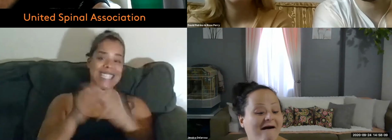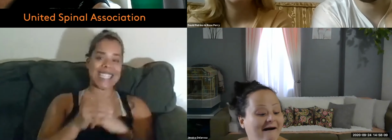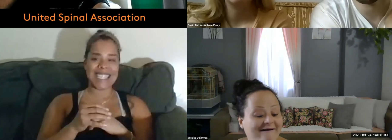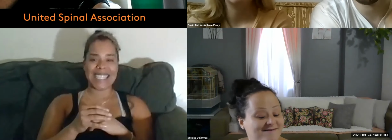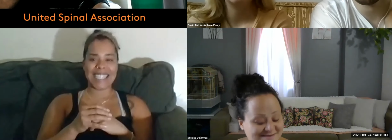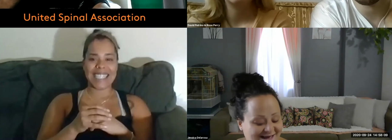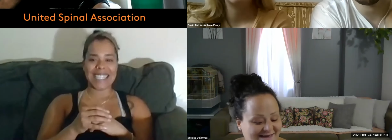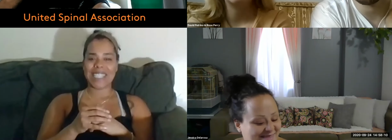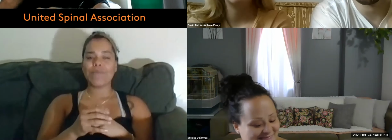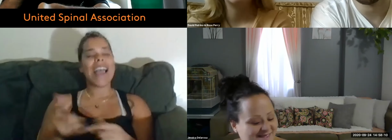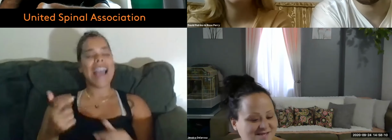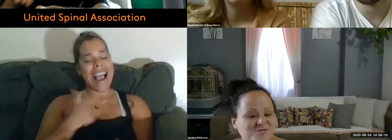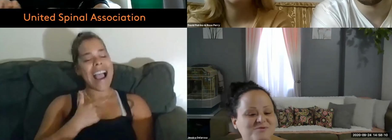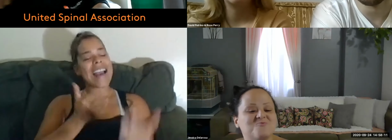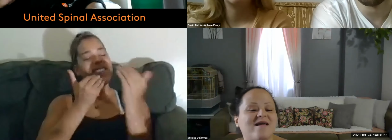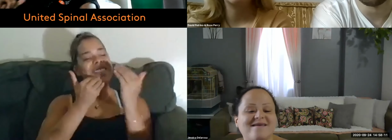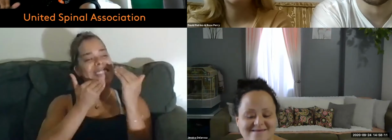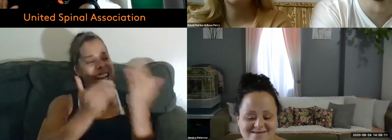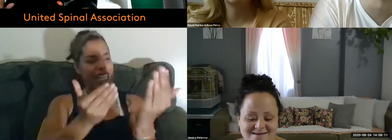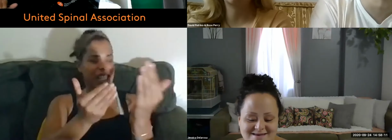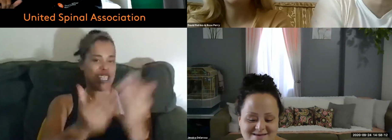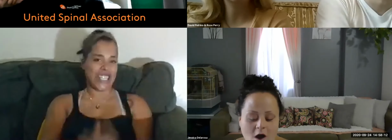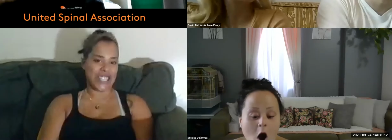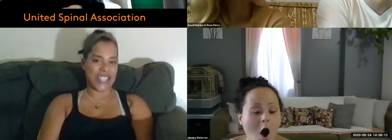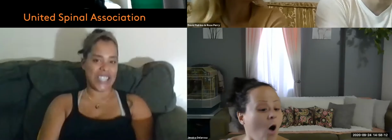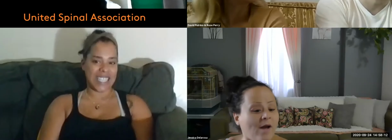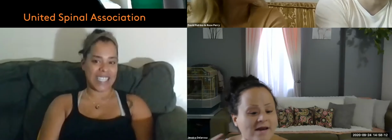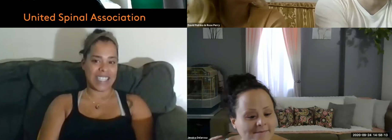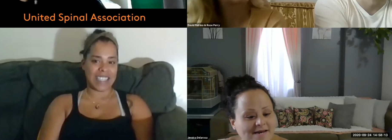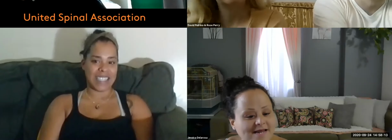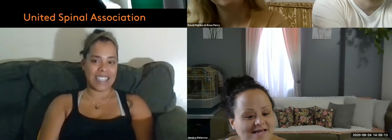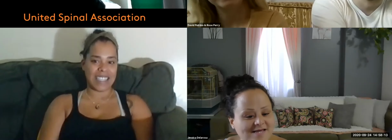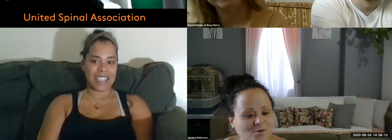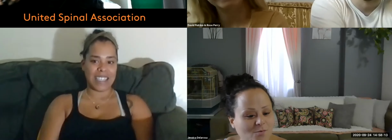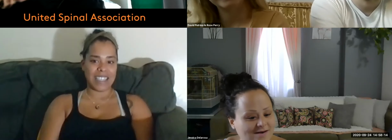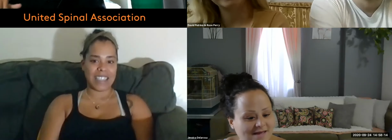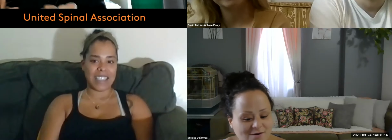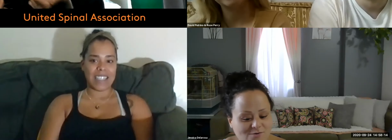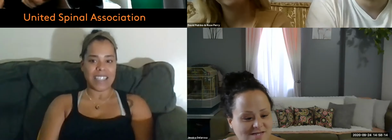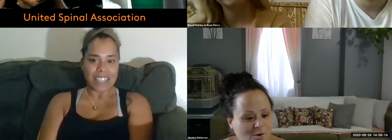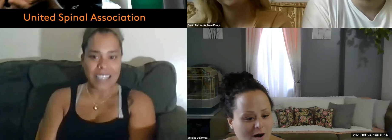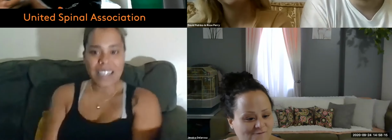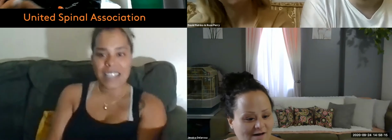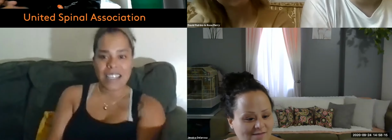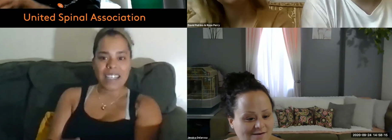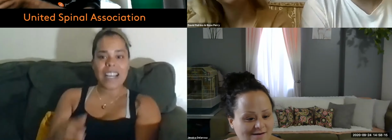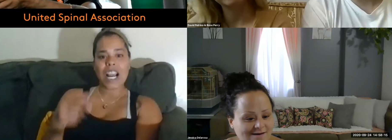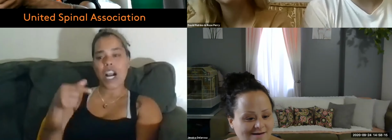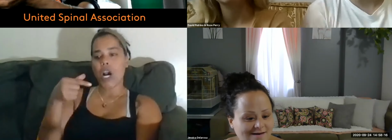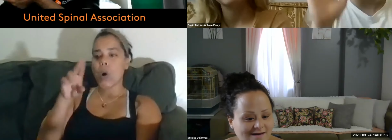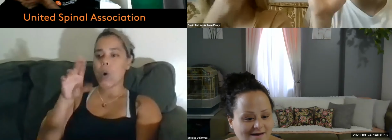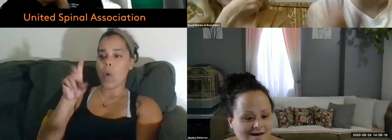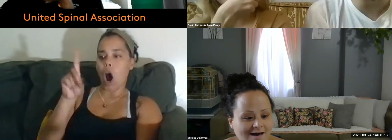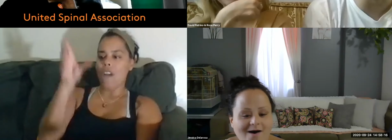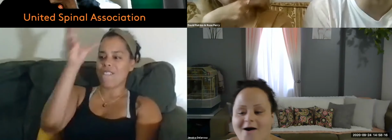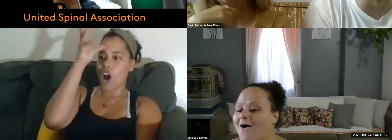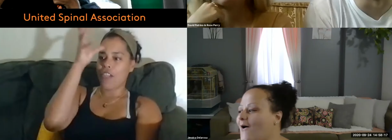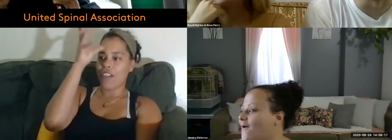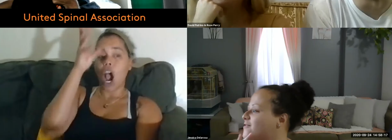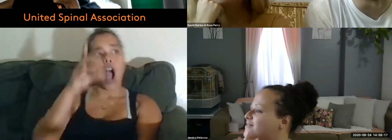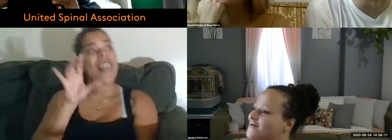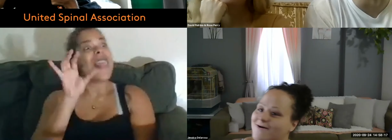you guys. Quad father. The quad father. Oh, wait a minute. He's the one I hear you say quad father? Yes, Yeah, that is the that's quad